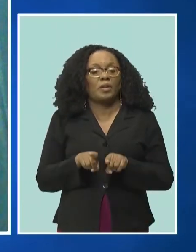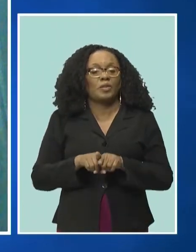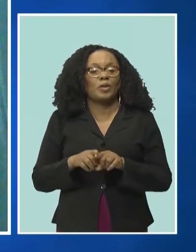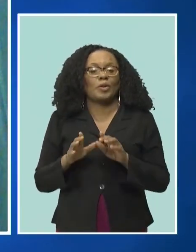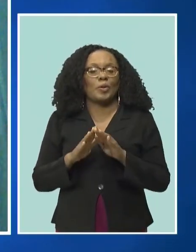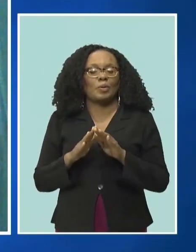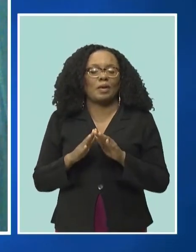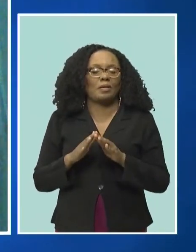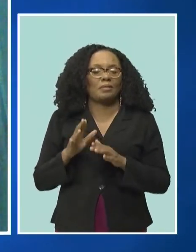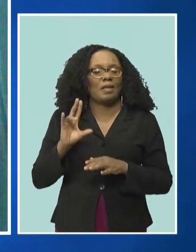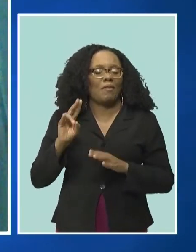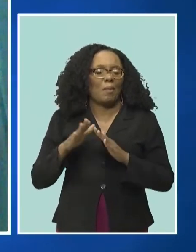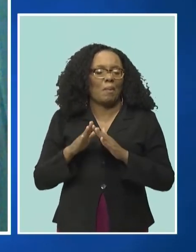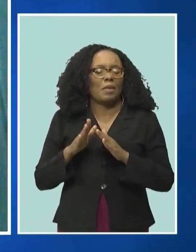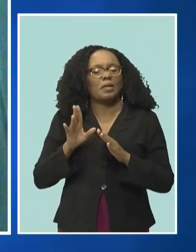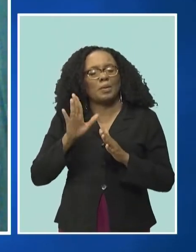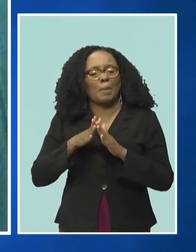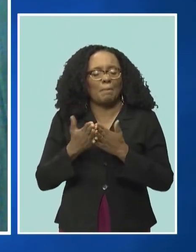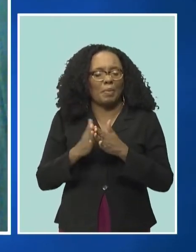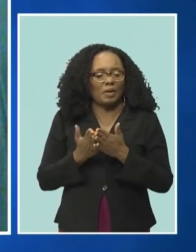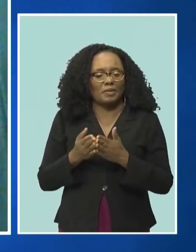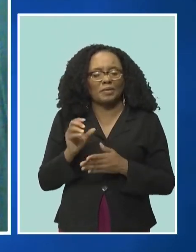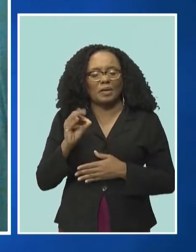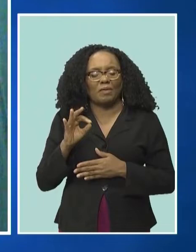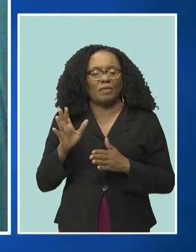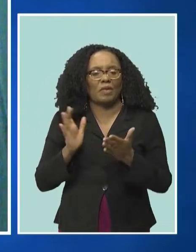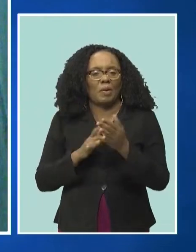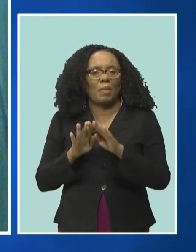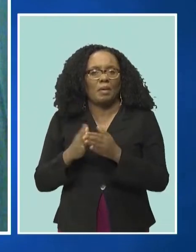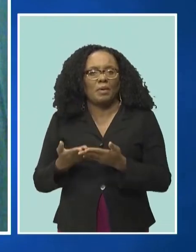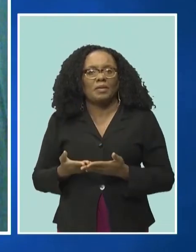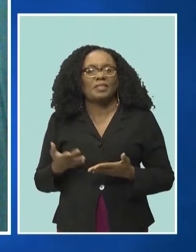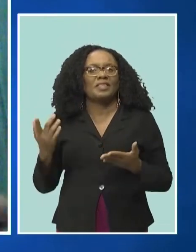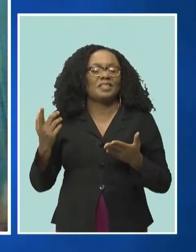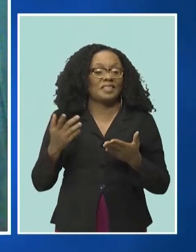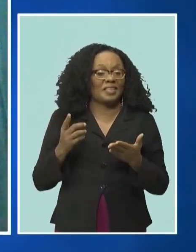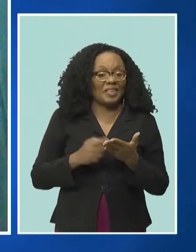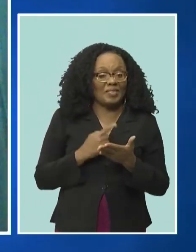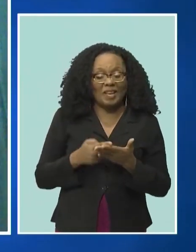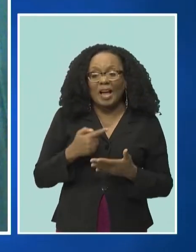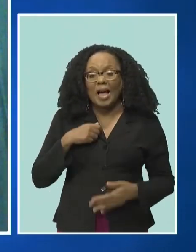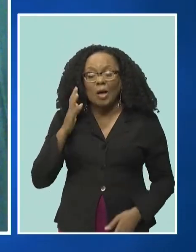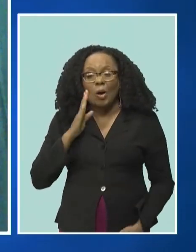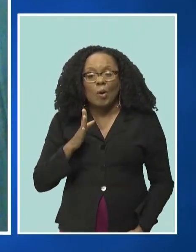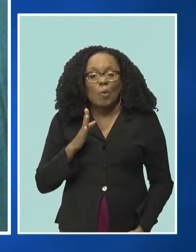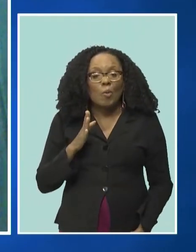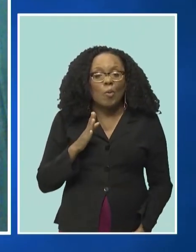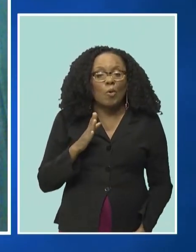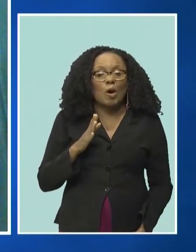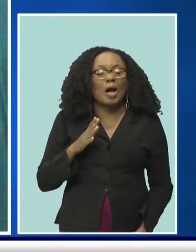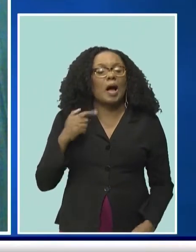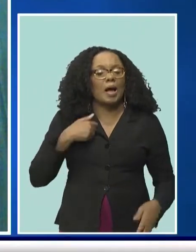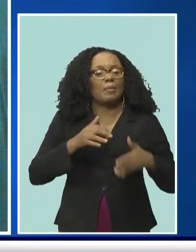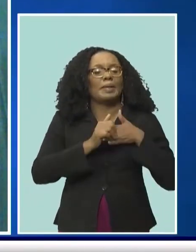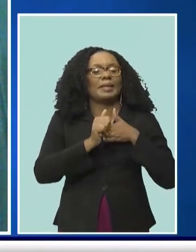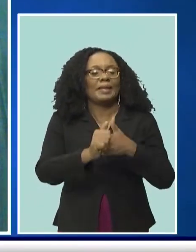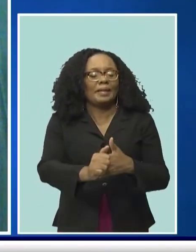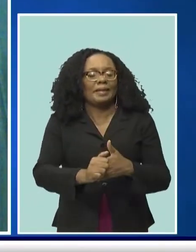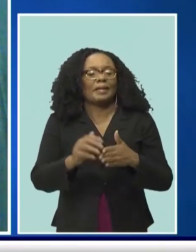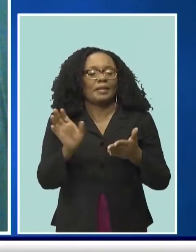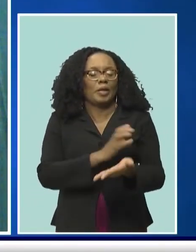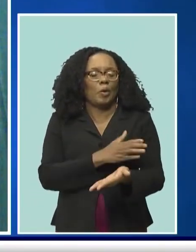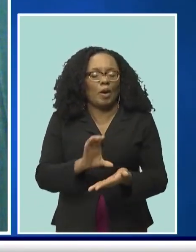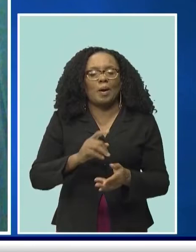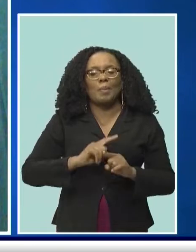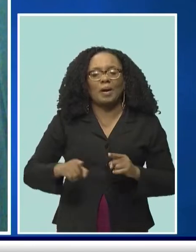now and Wednesday, so that when I point to the audience, because you're going to join in with as an interaction with the choir and the